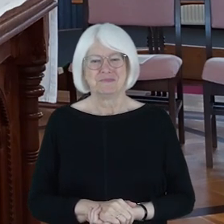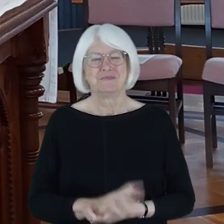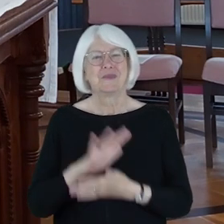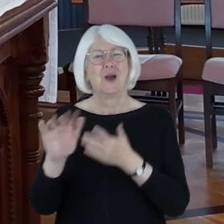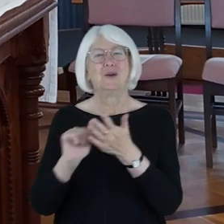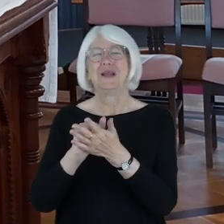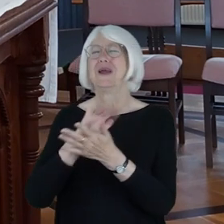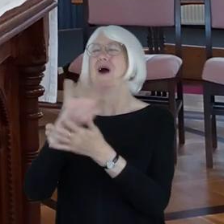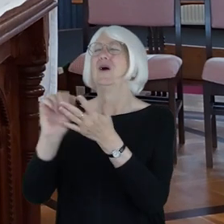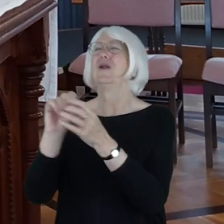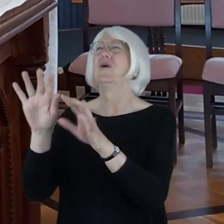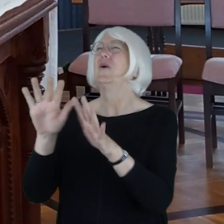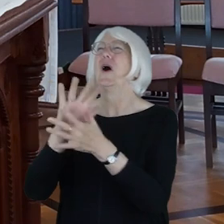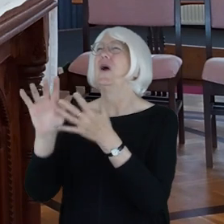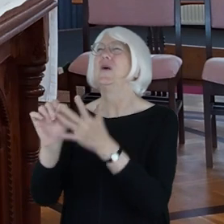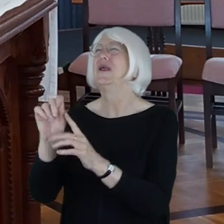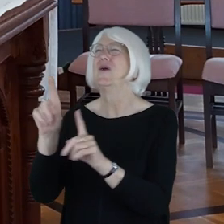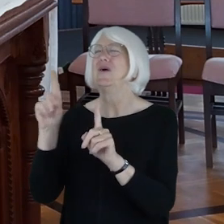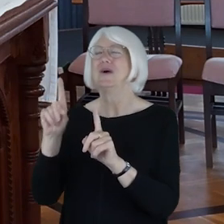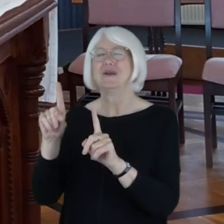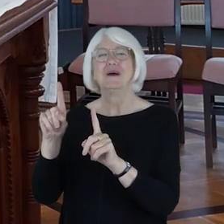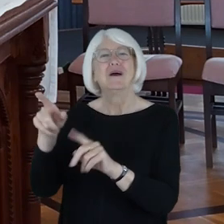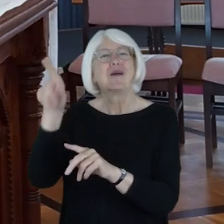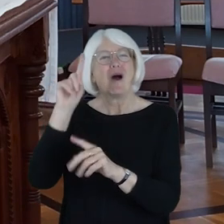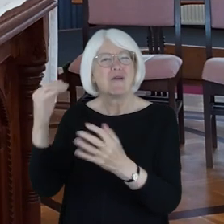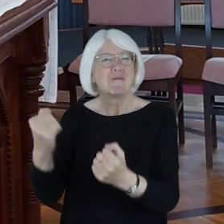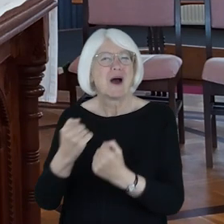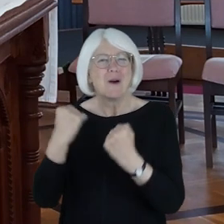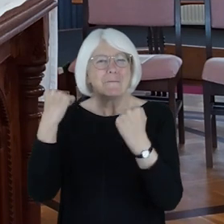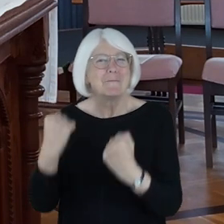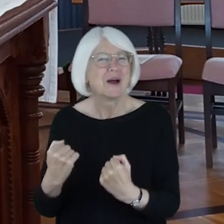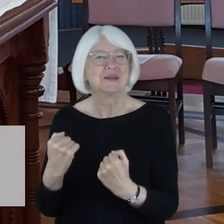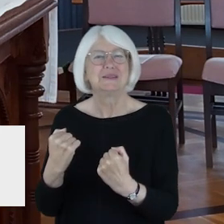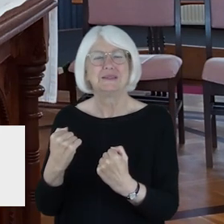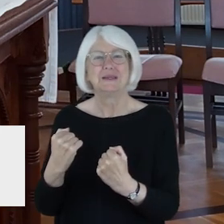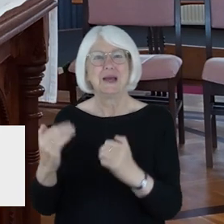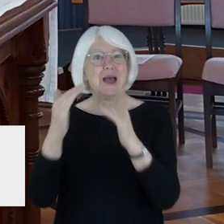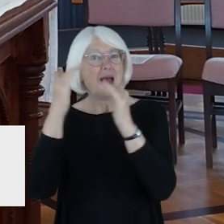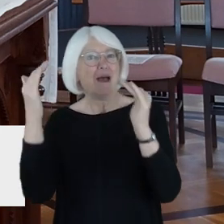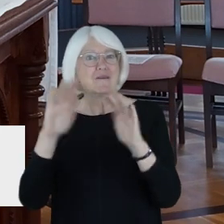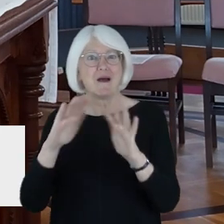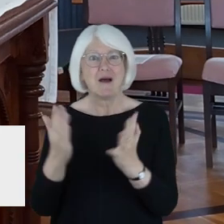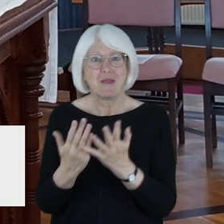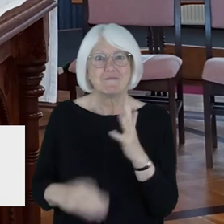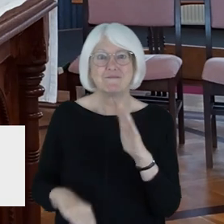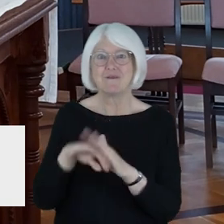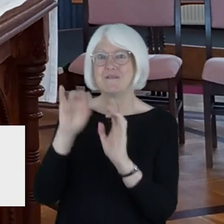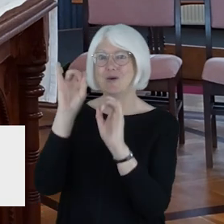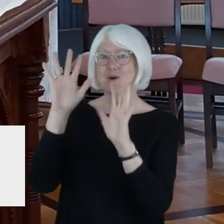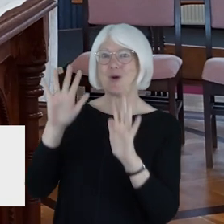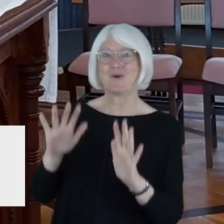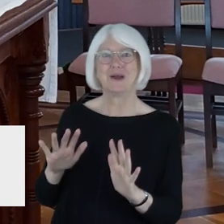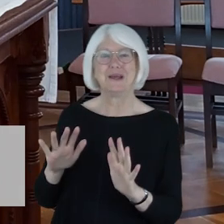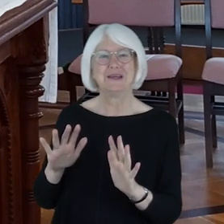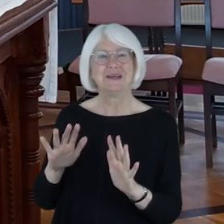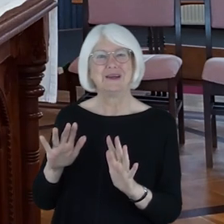Holy, holy, holy Lord, God of power and might, heaven and earth are full of your